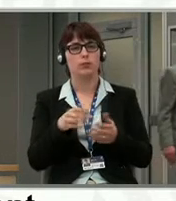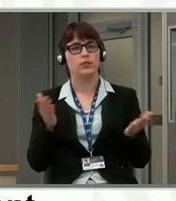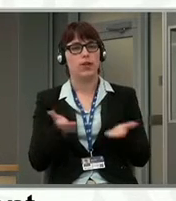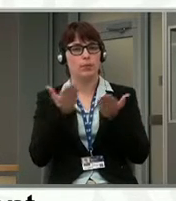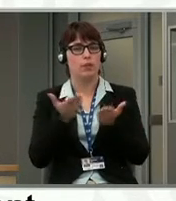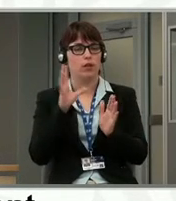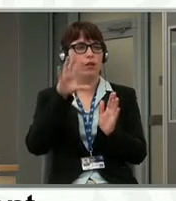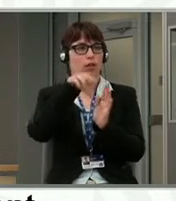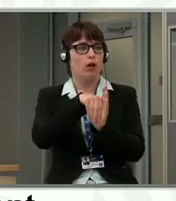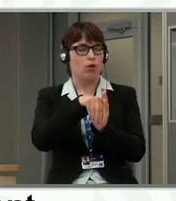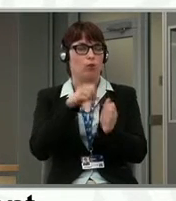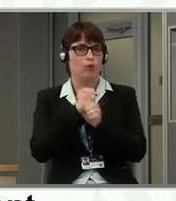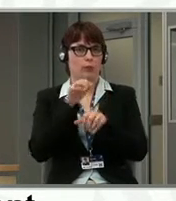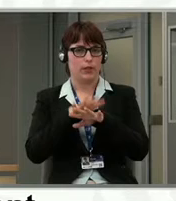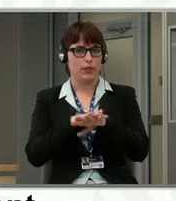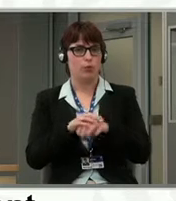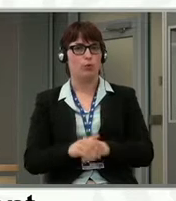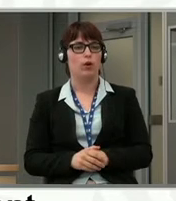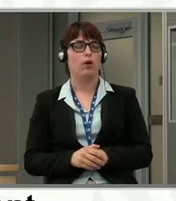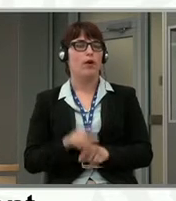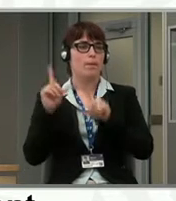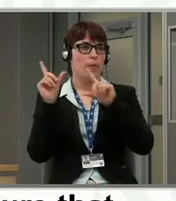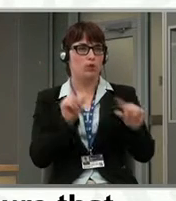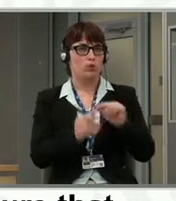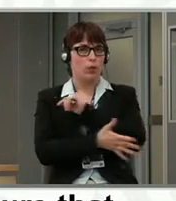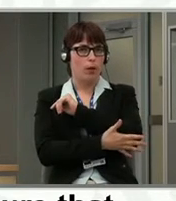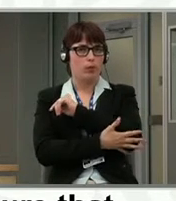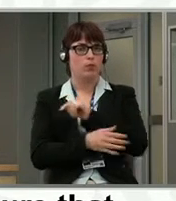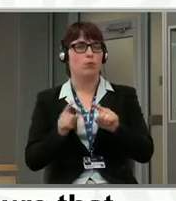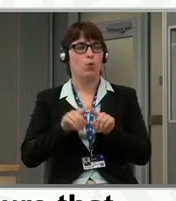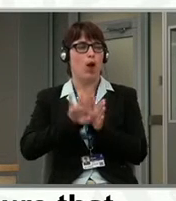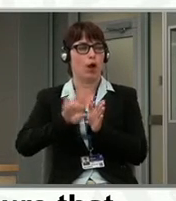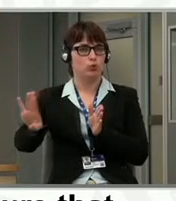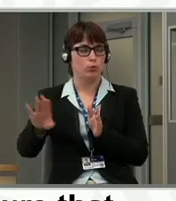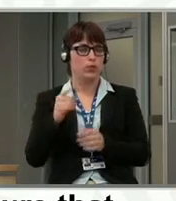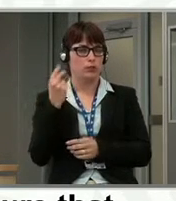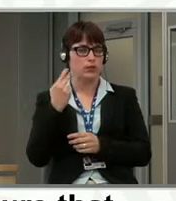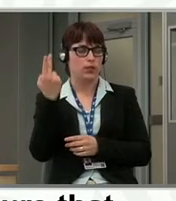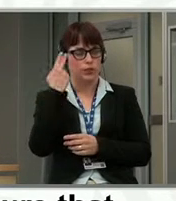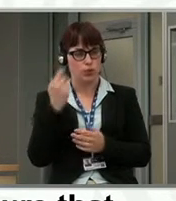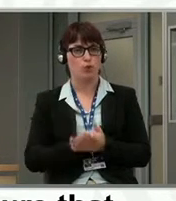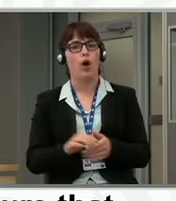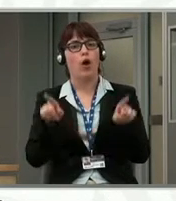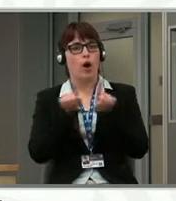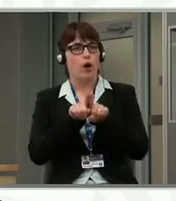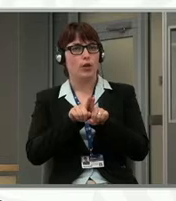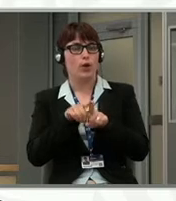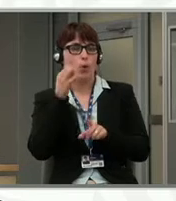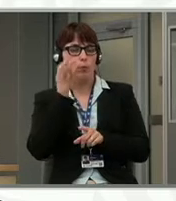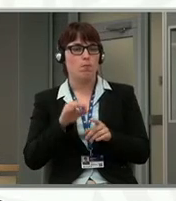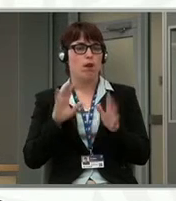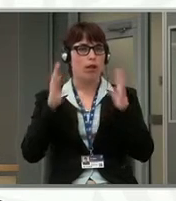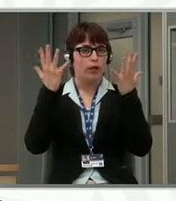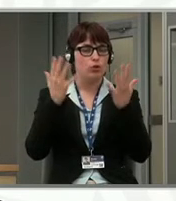we could make sure that the most vulnerable groups become a successful part of the labor market,